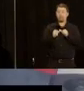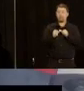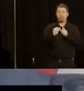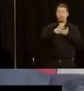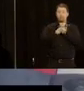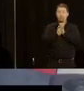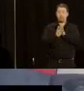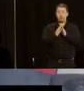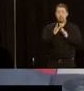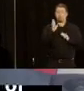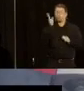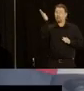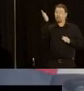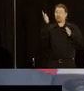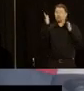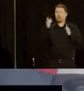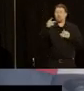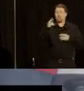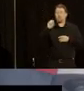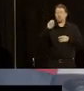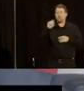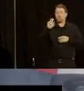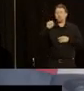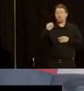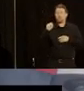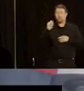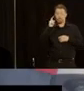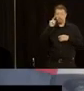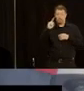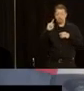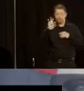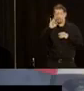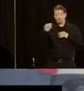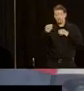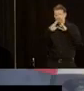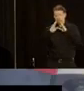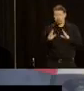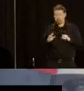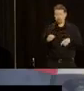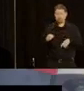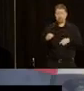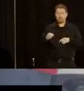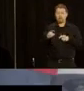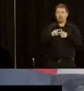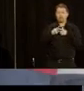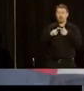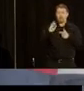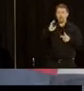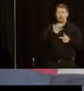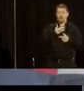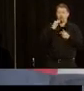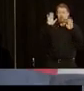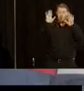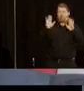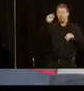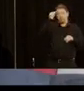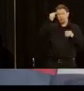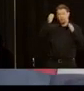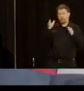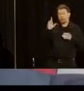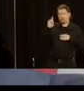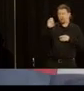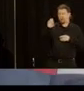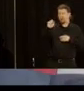Tem of the Florida House, and from there she was chosen by our great Governor Ron DeSantis to